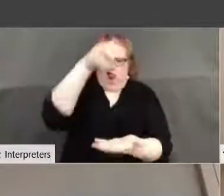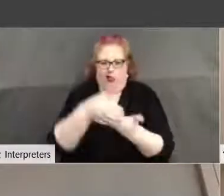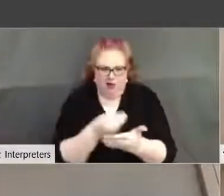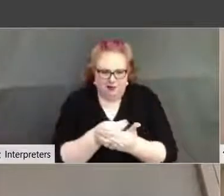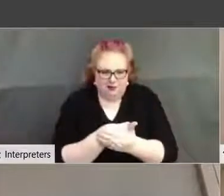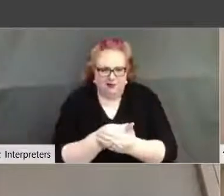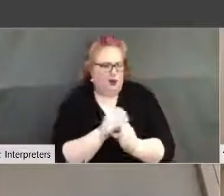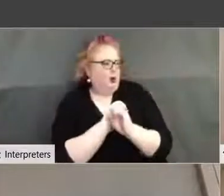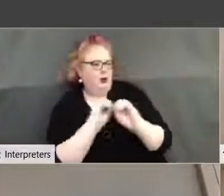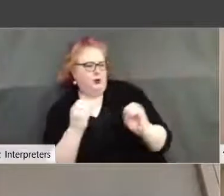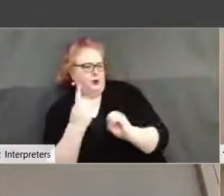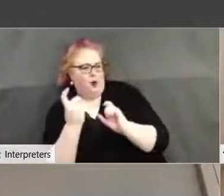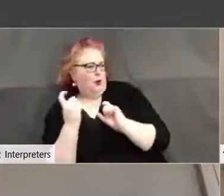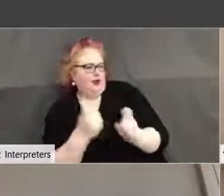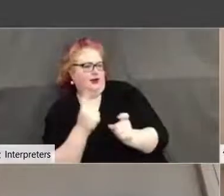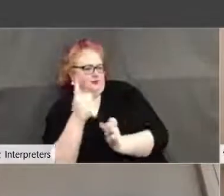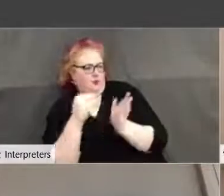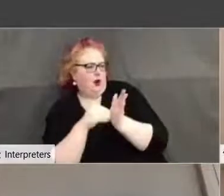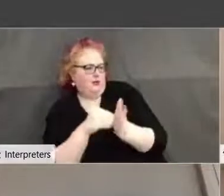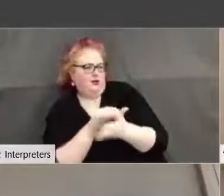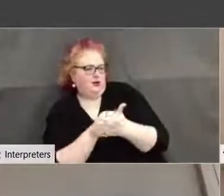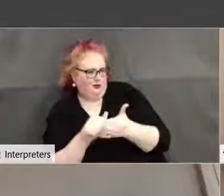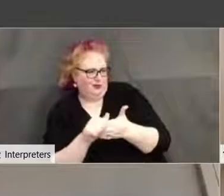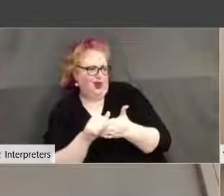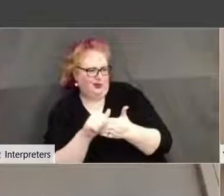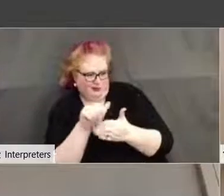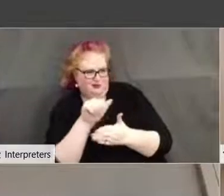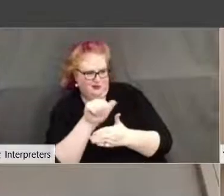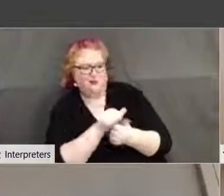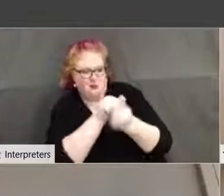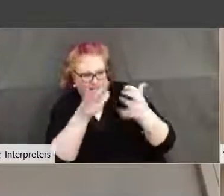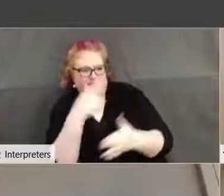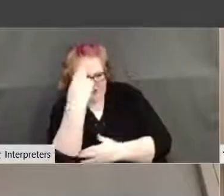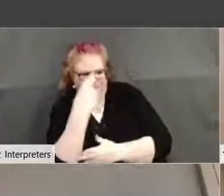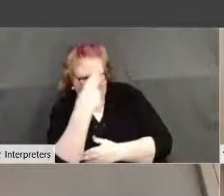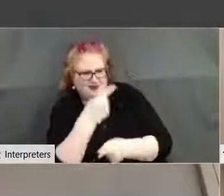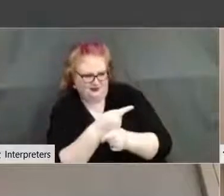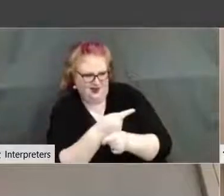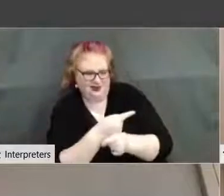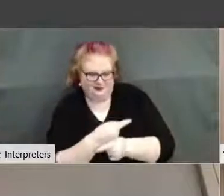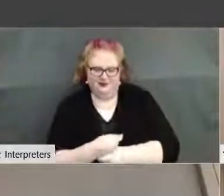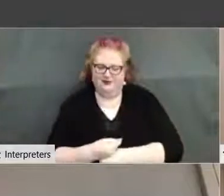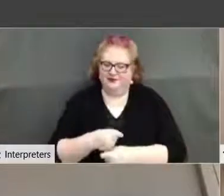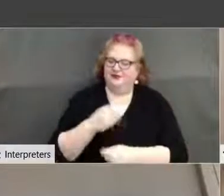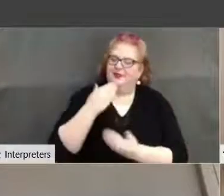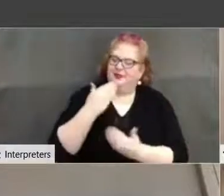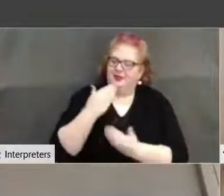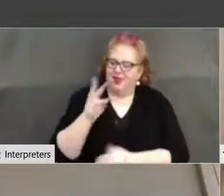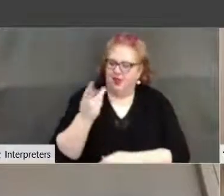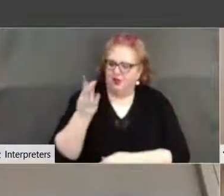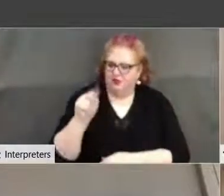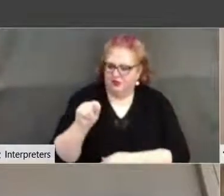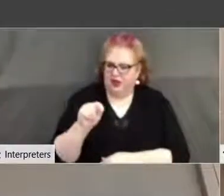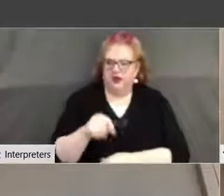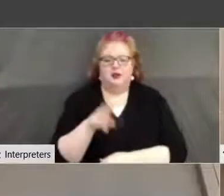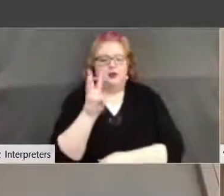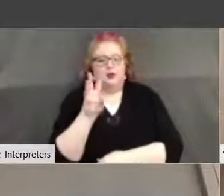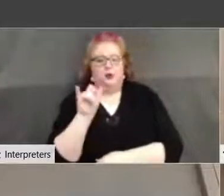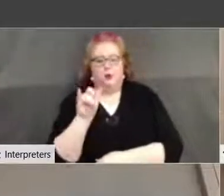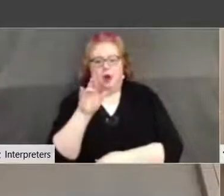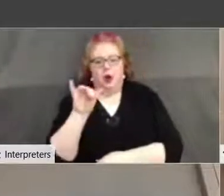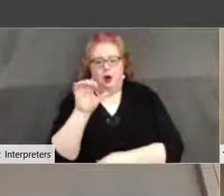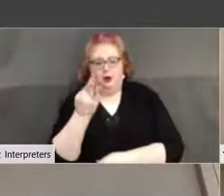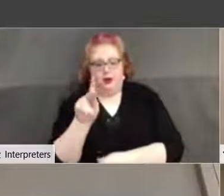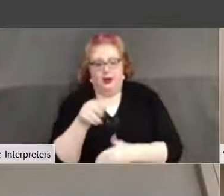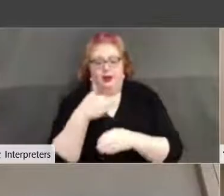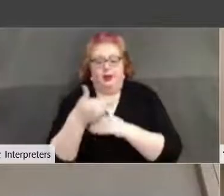it being for a reason. Thank you. Thank you, Director Wright. Vice Mayor Wyrick. Then after Vice Mayor Wyrick,